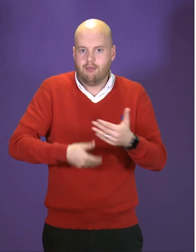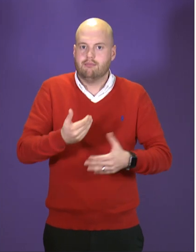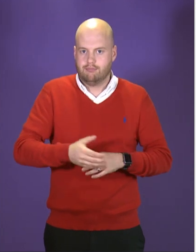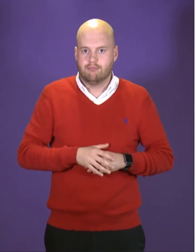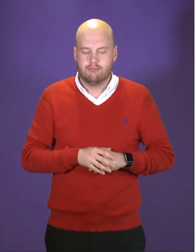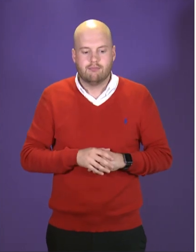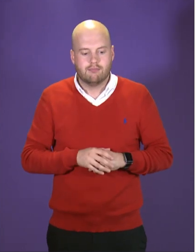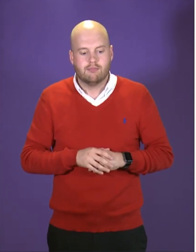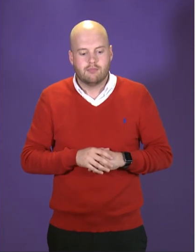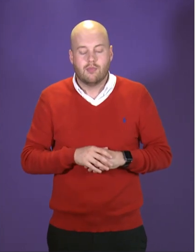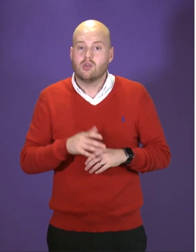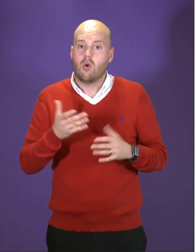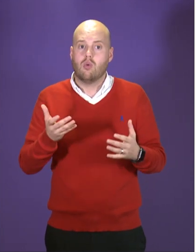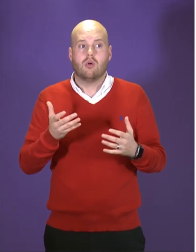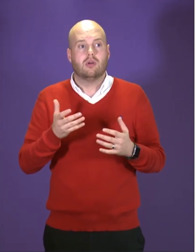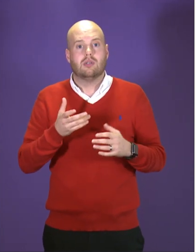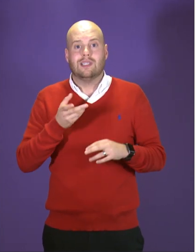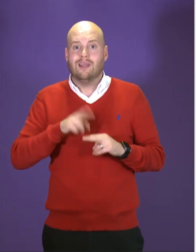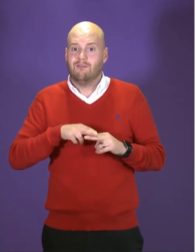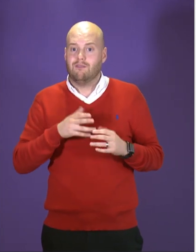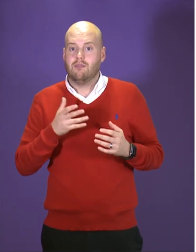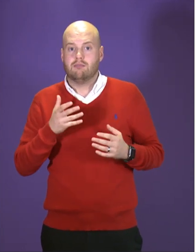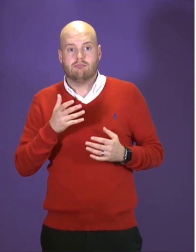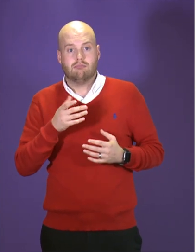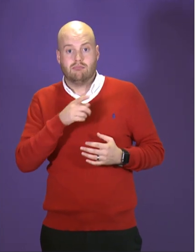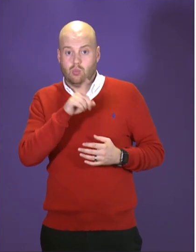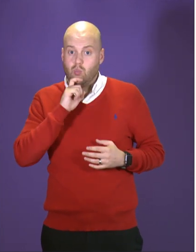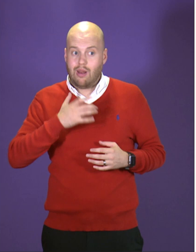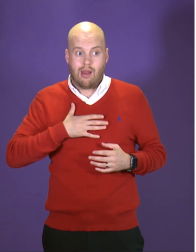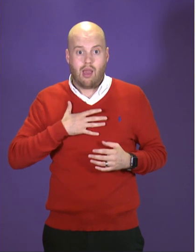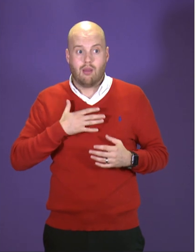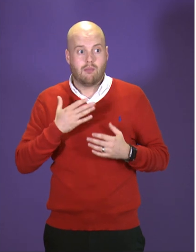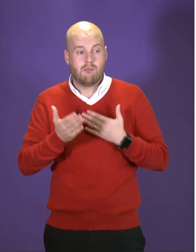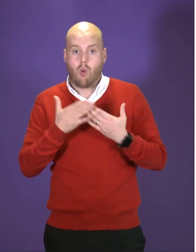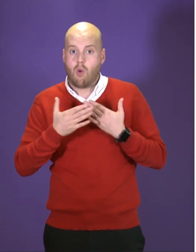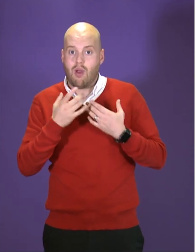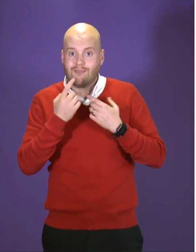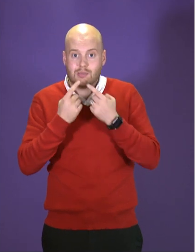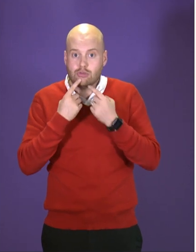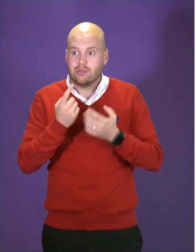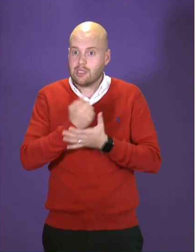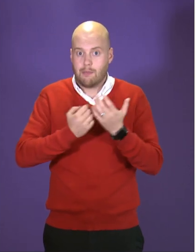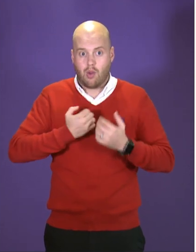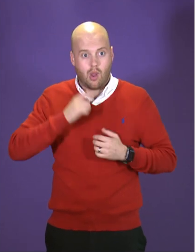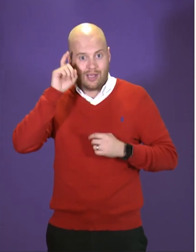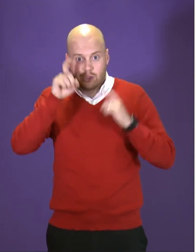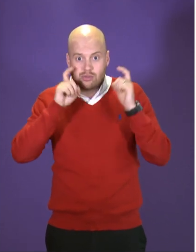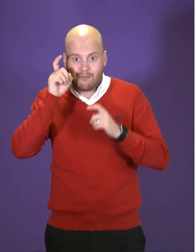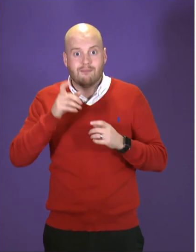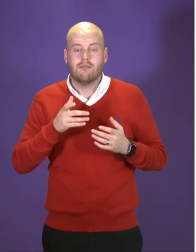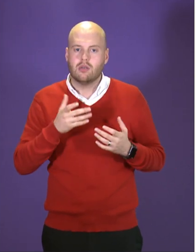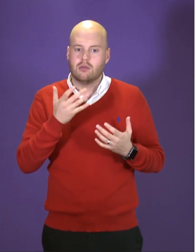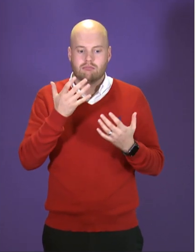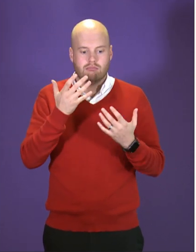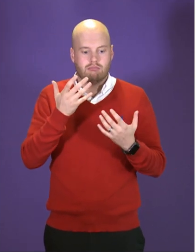So if you want to share, if you would like to hear more about our initiative, so we have